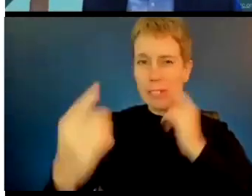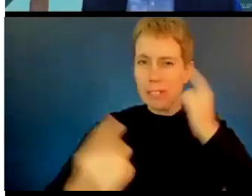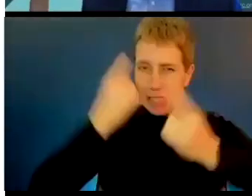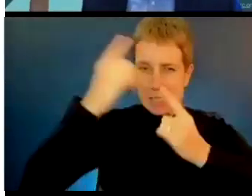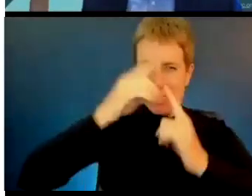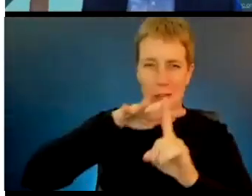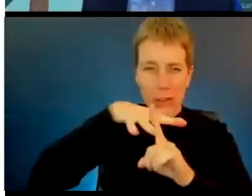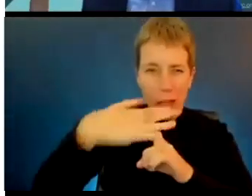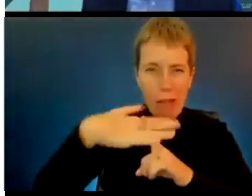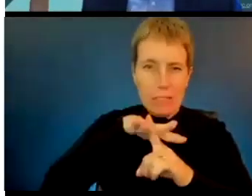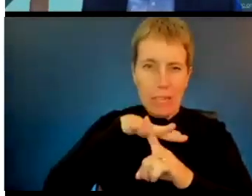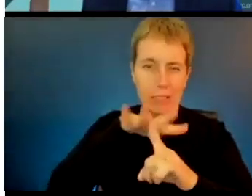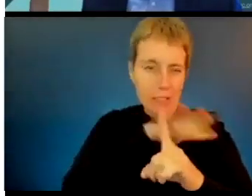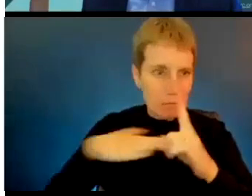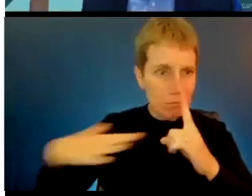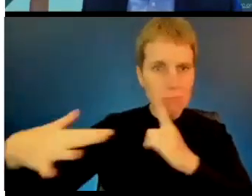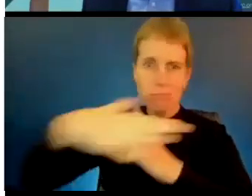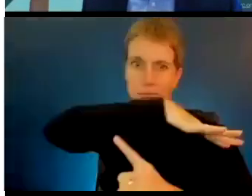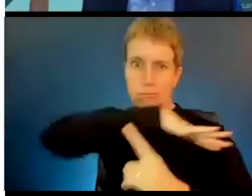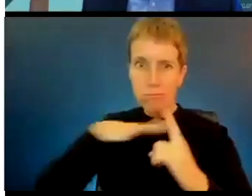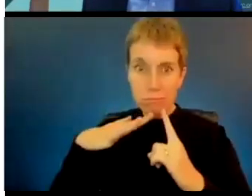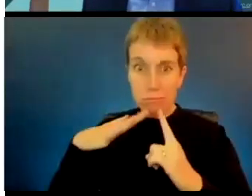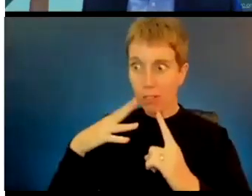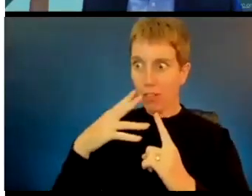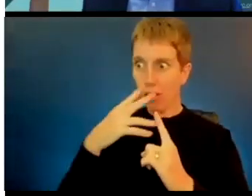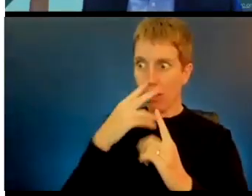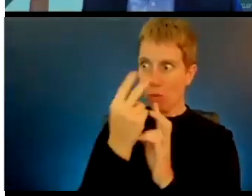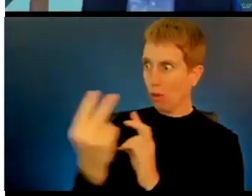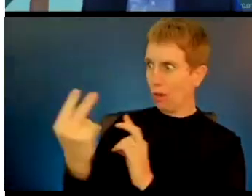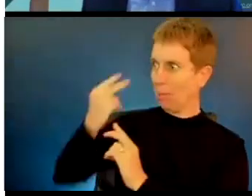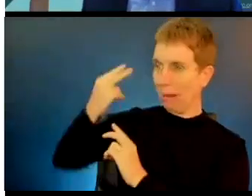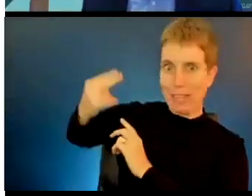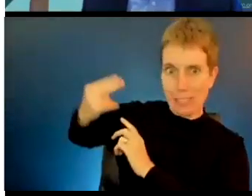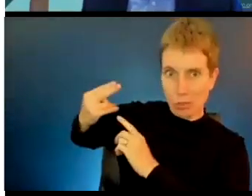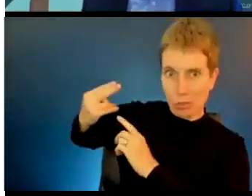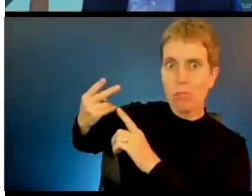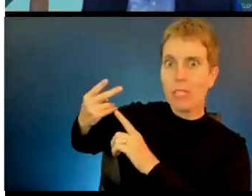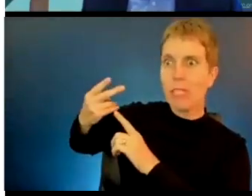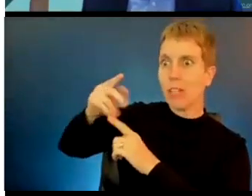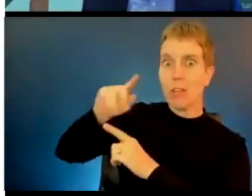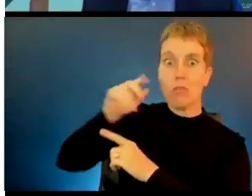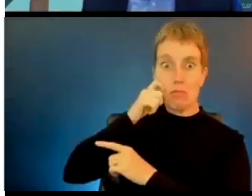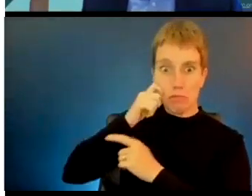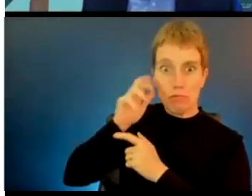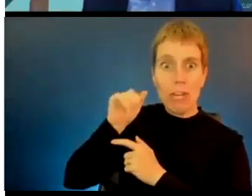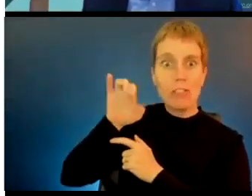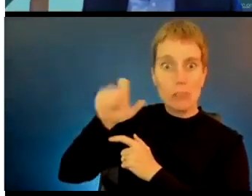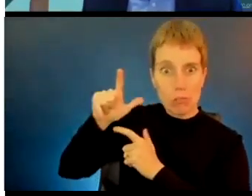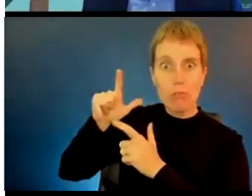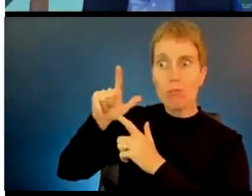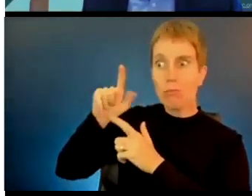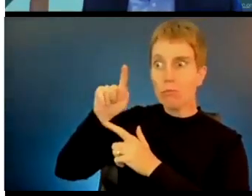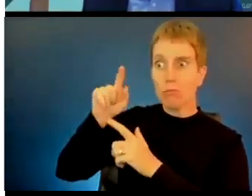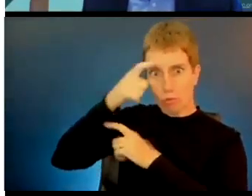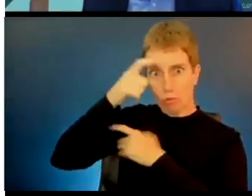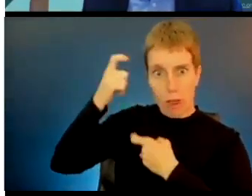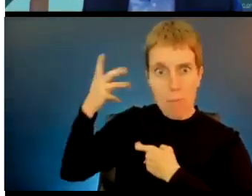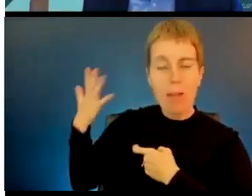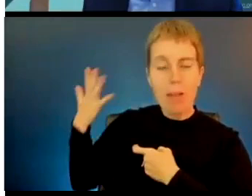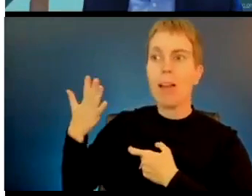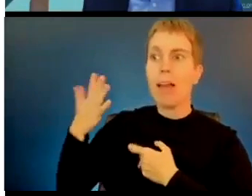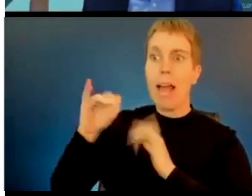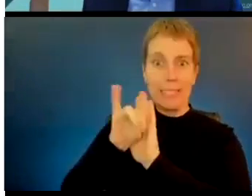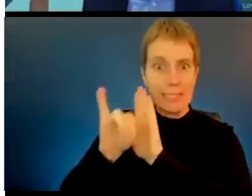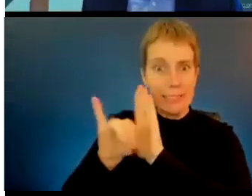context, also looking at historical racial trauma, identity hate-based trauma, and vicarious and